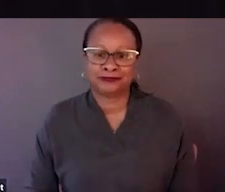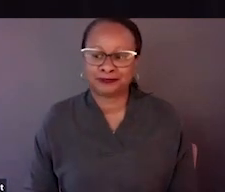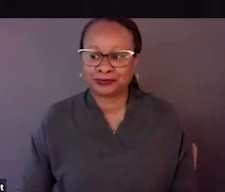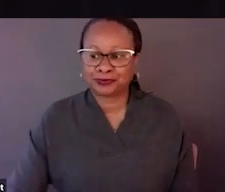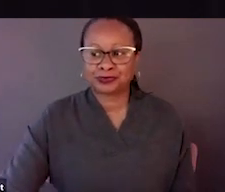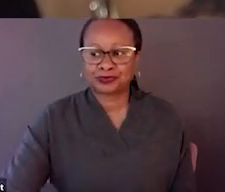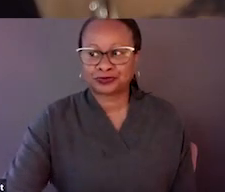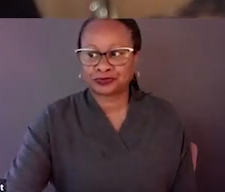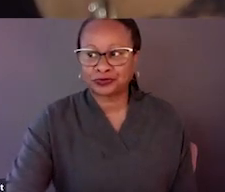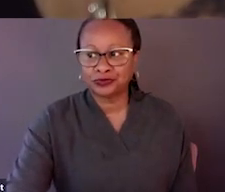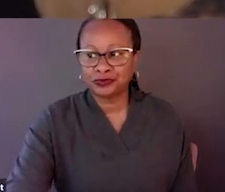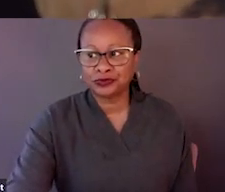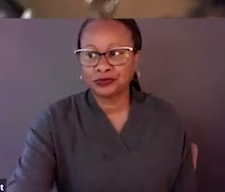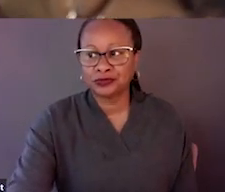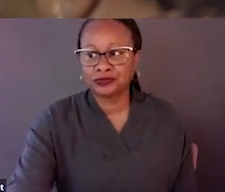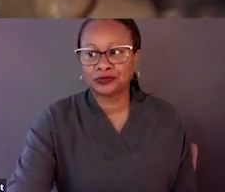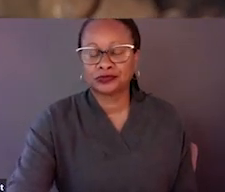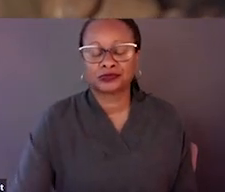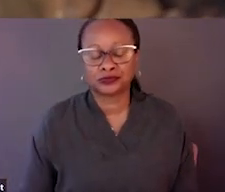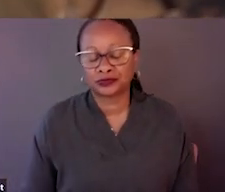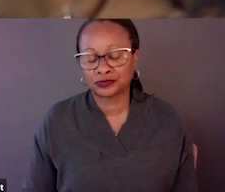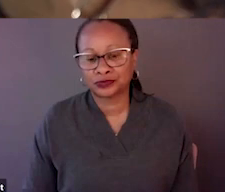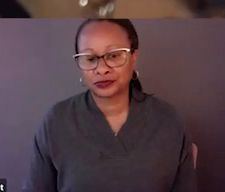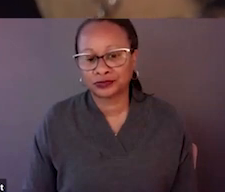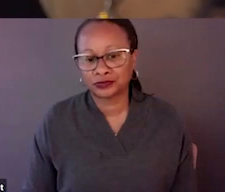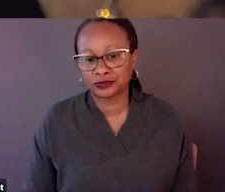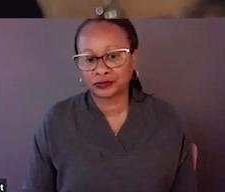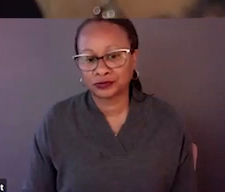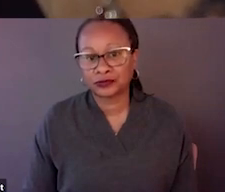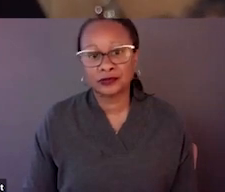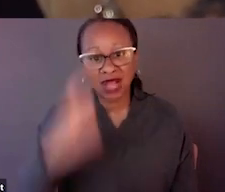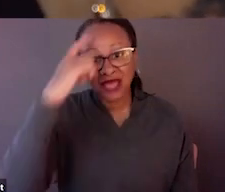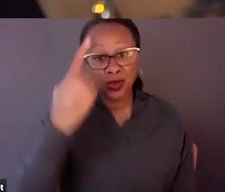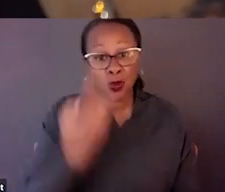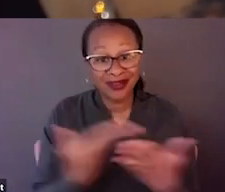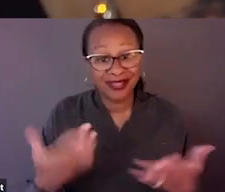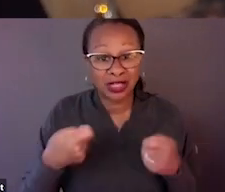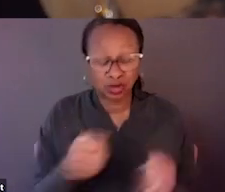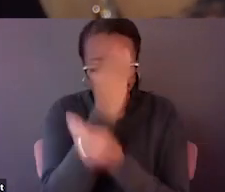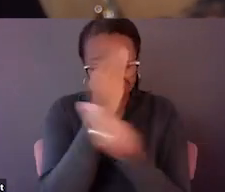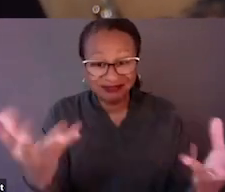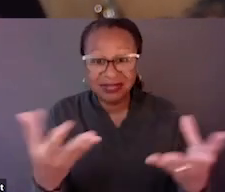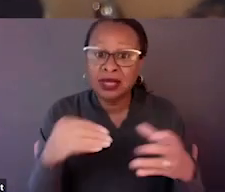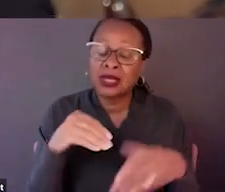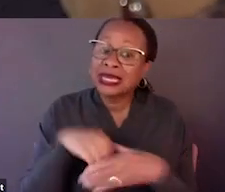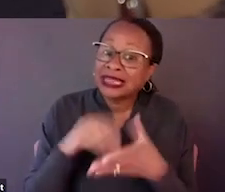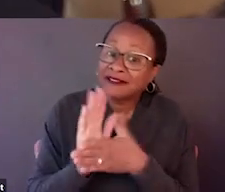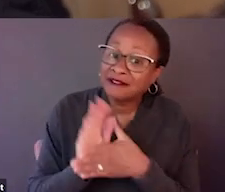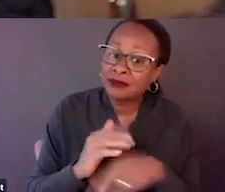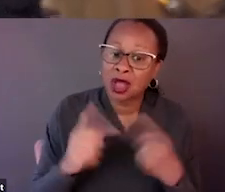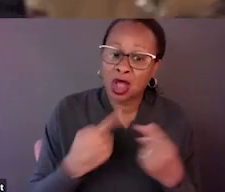Well, I mean, I think one of the things that I try to say in this film is that when there's